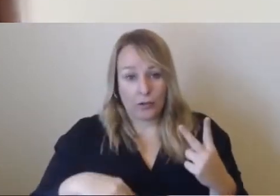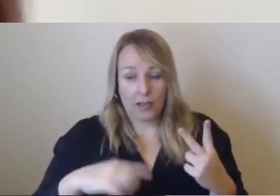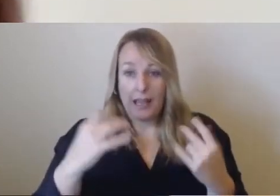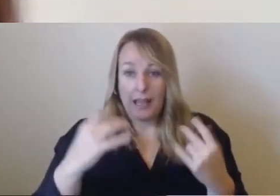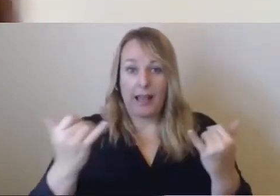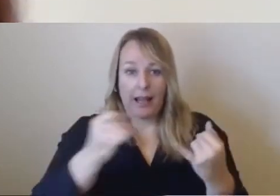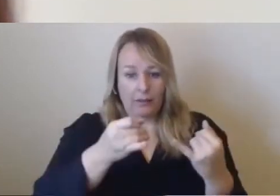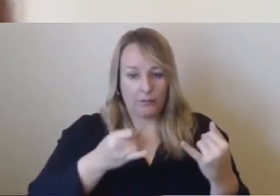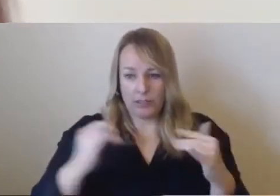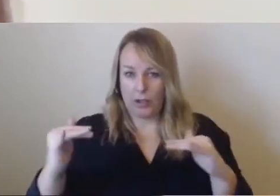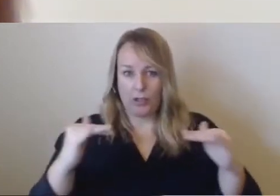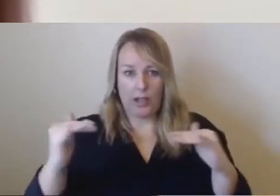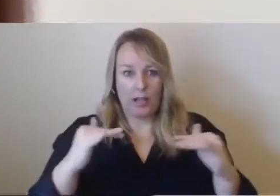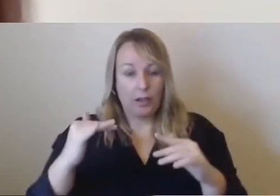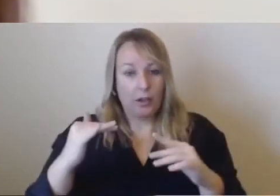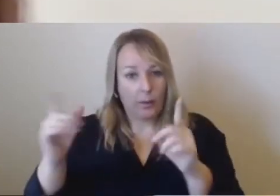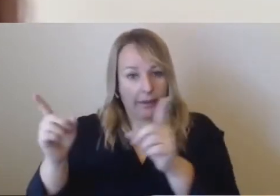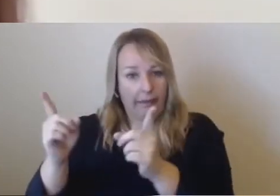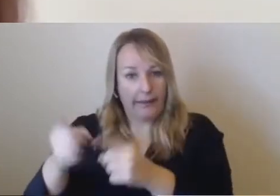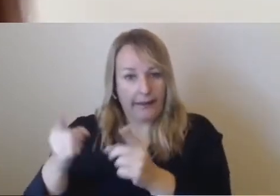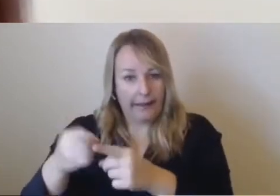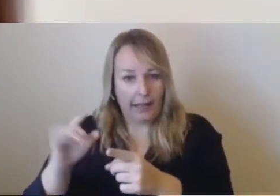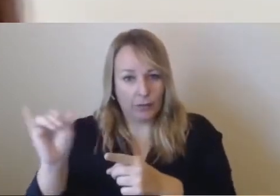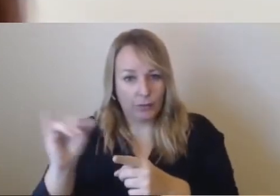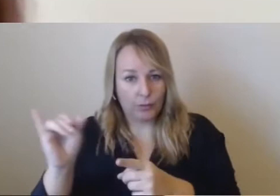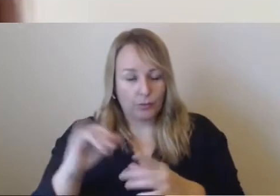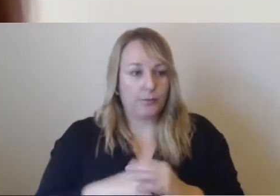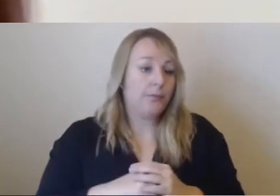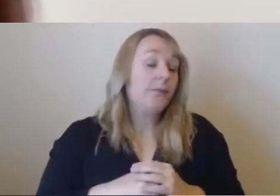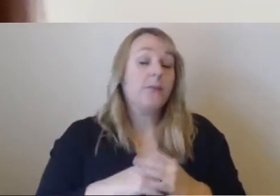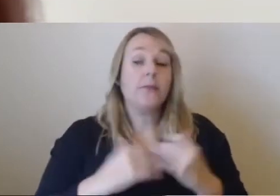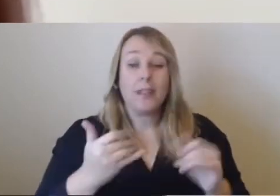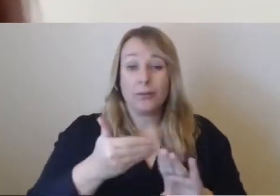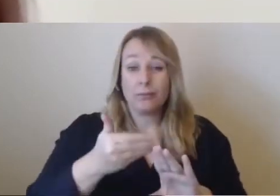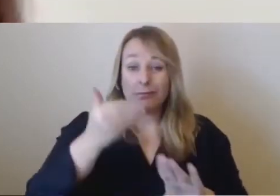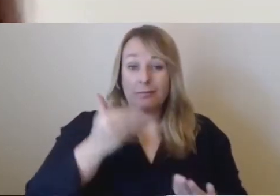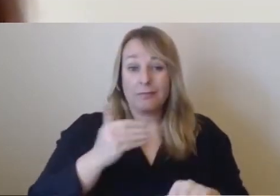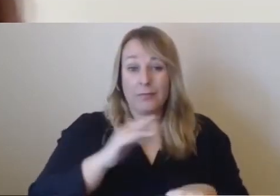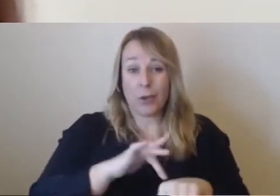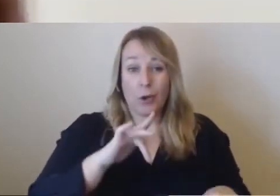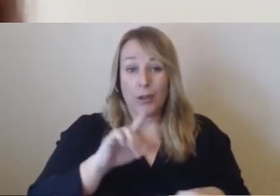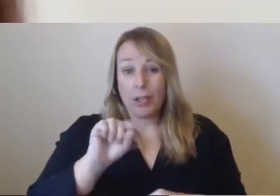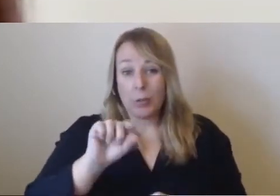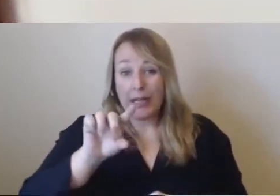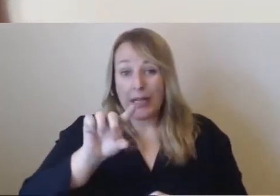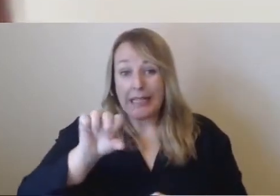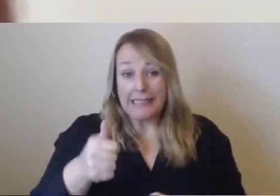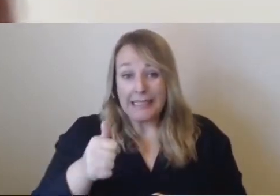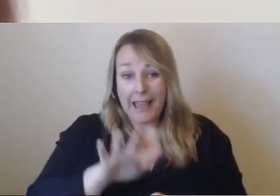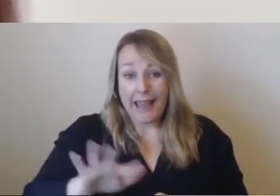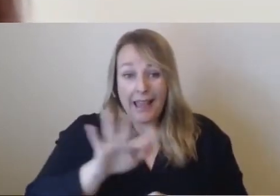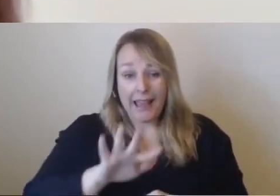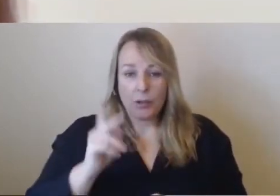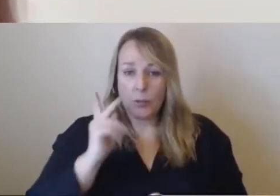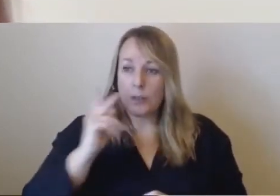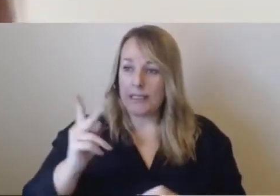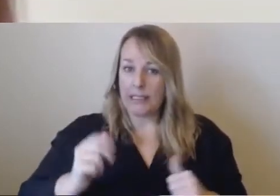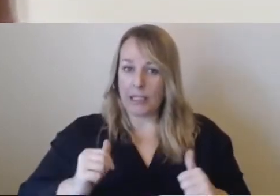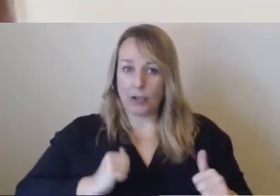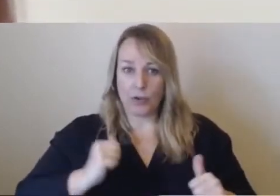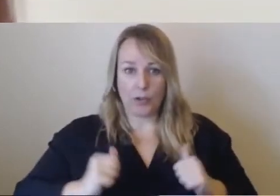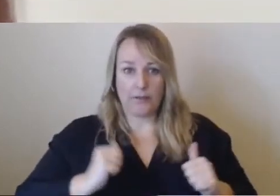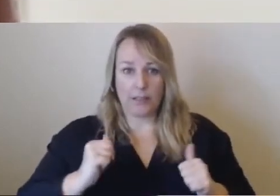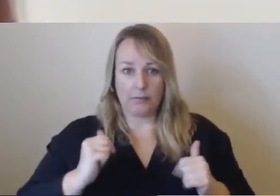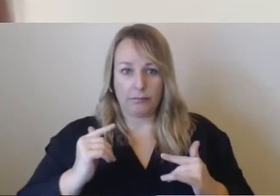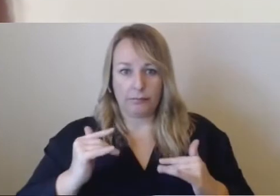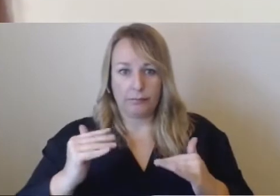India. So overall, you know, since the early 2010s, you've had this increased assertiveness, but as Roland stated, over the